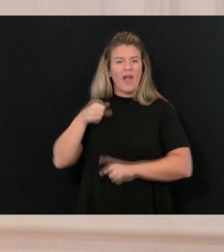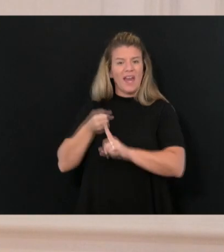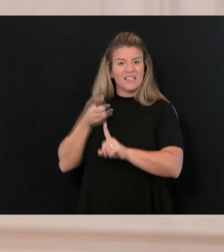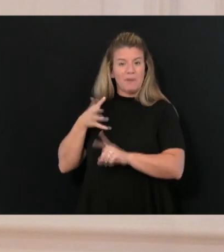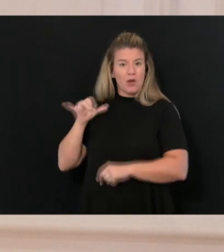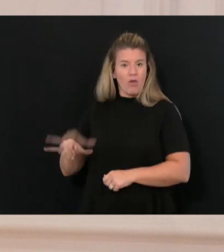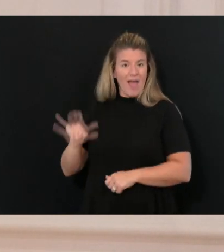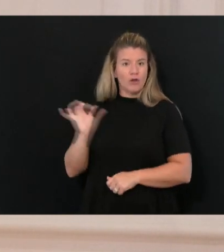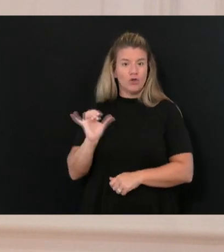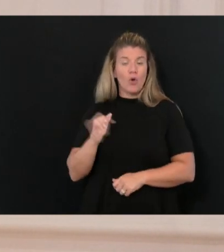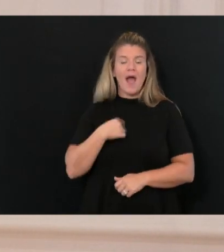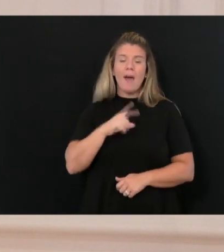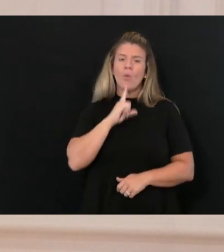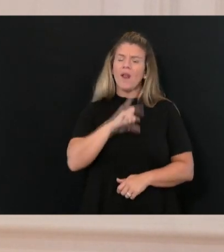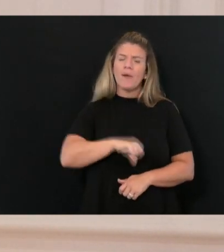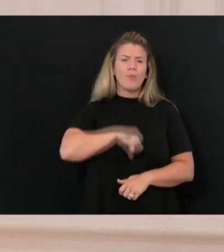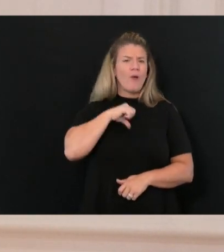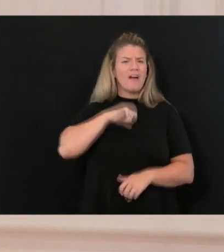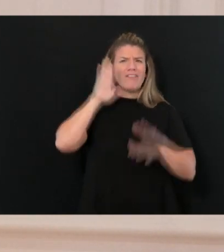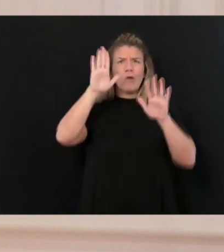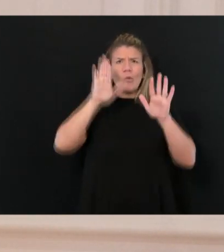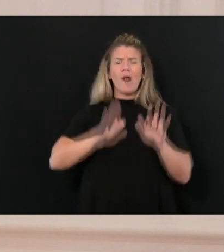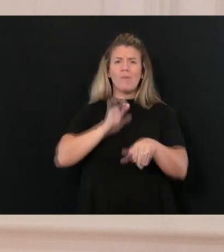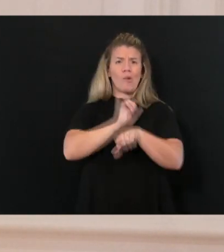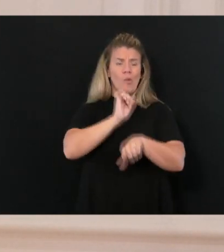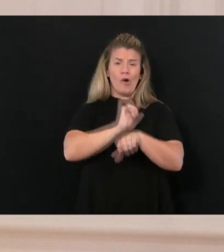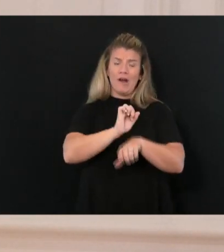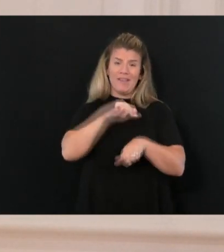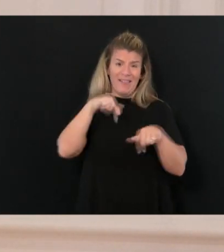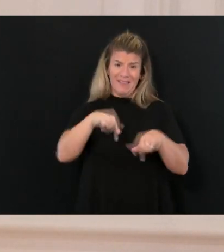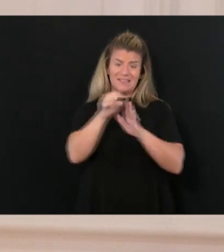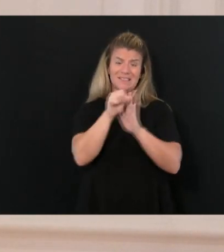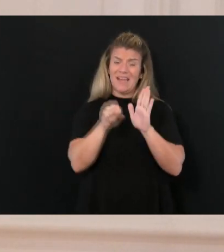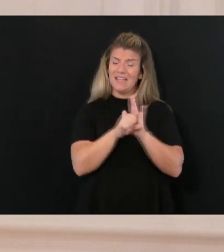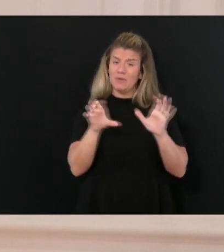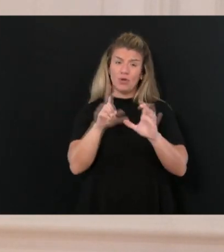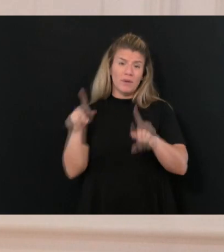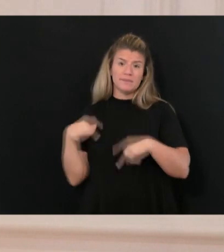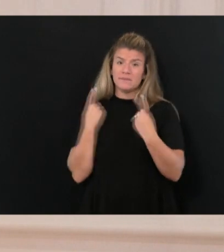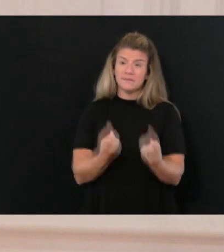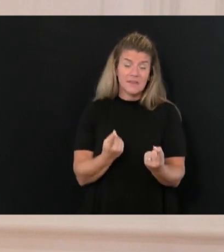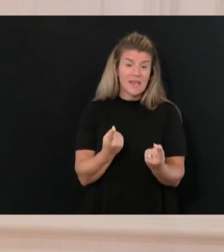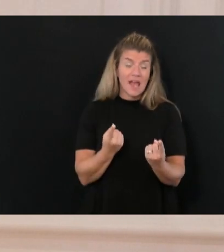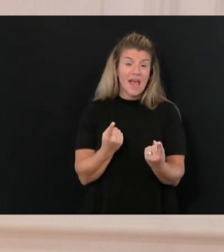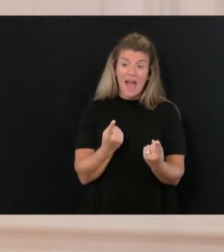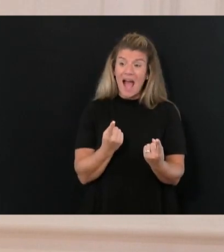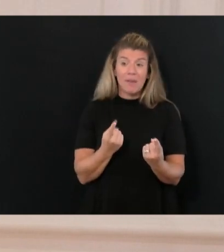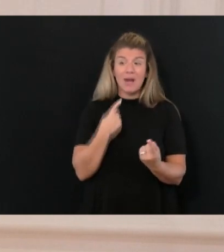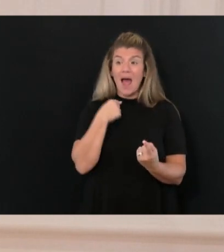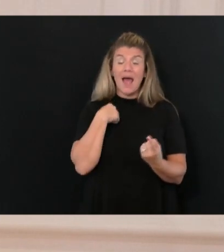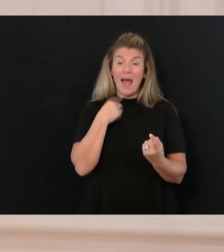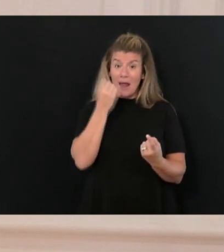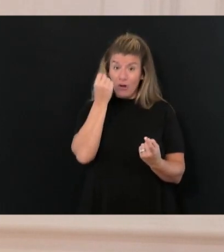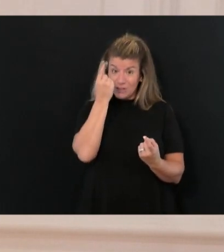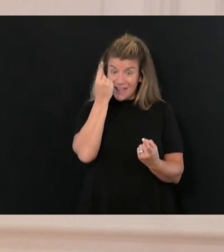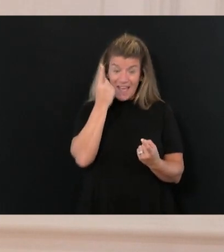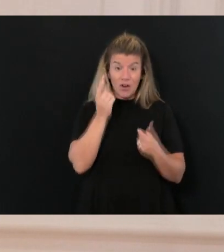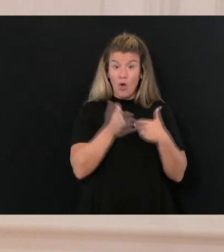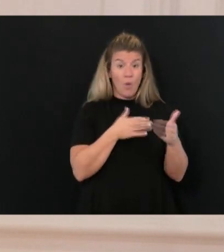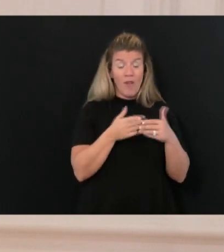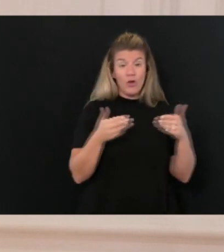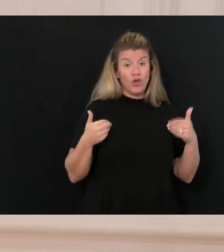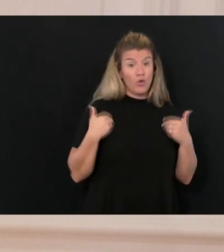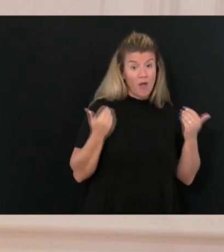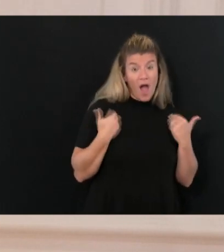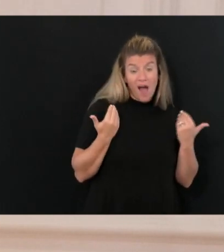the incredible work that everybody in the state is doing. And I would just tell you, whether you're young or not, you're not